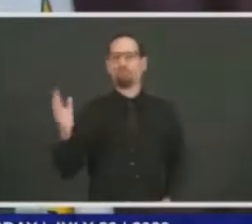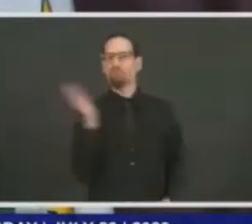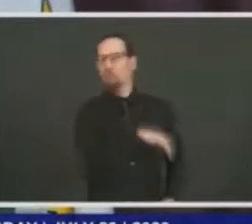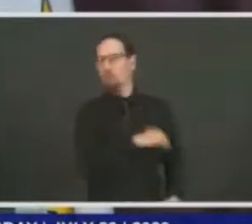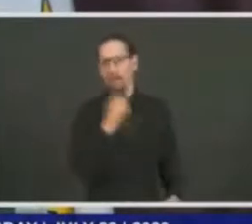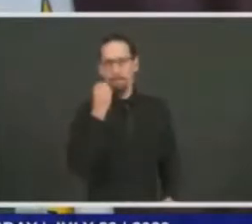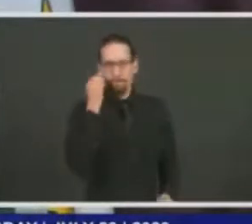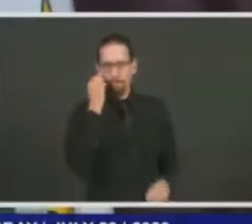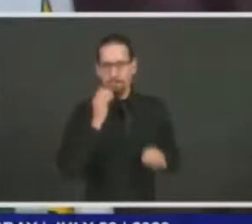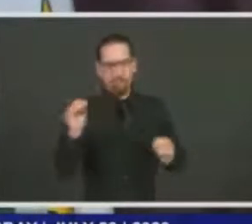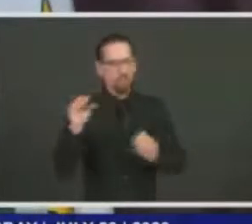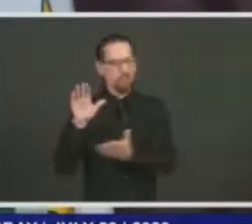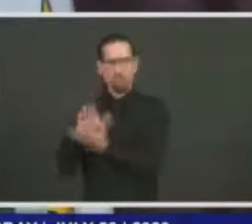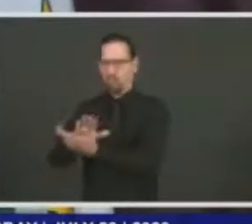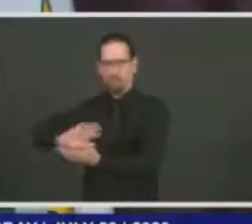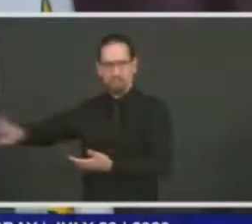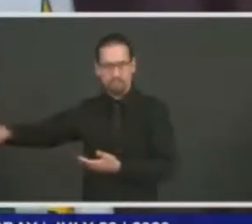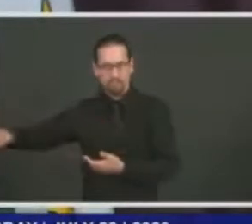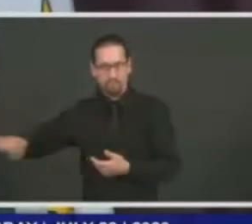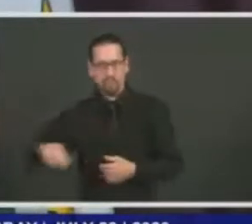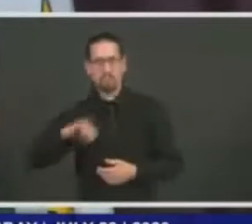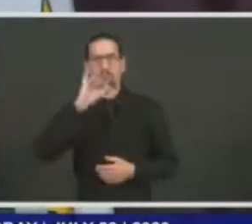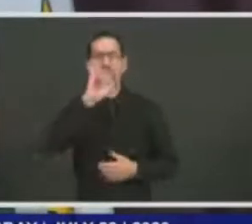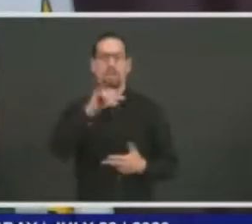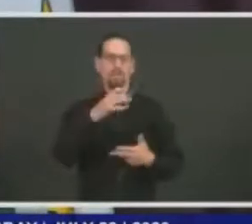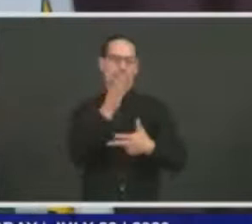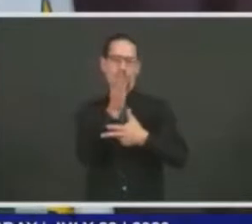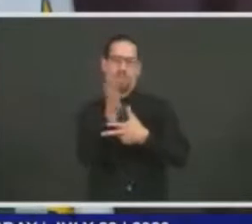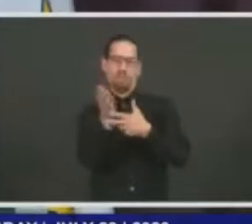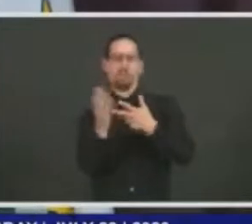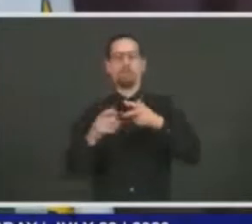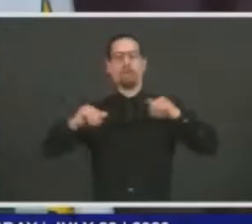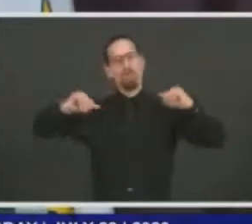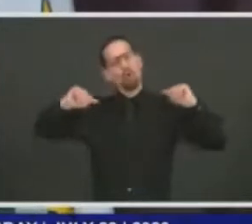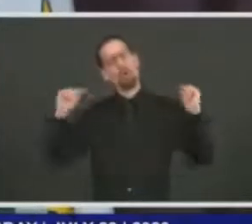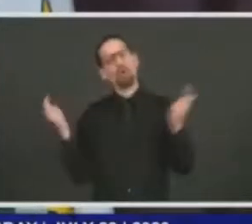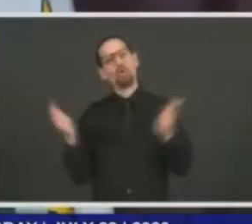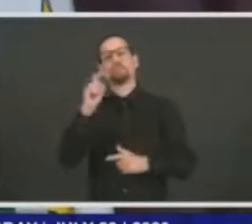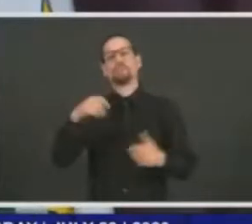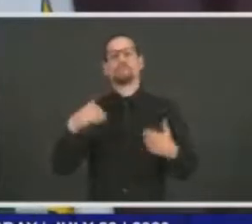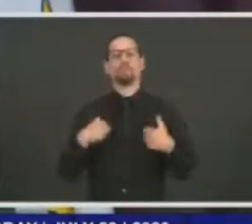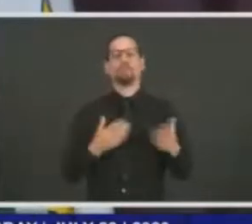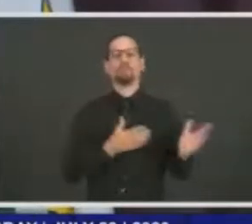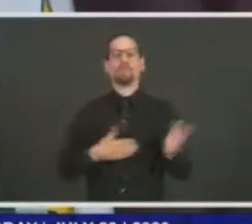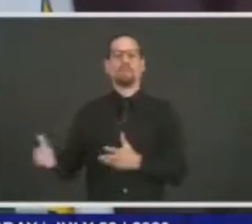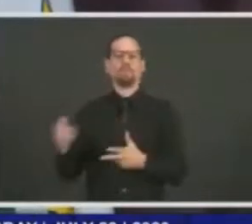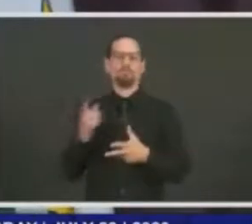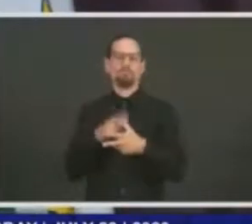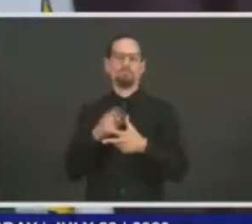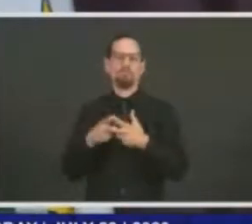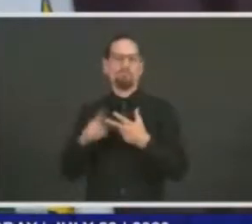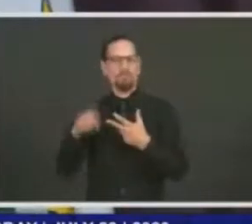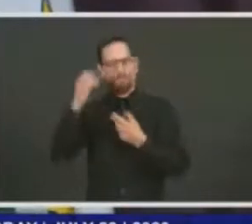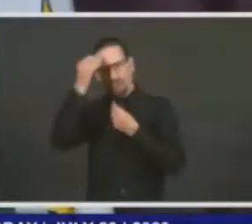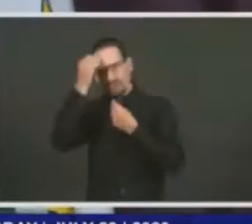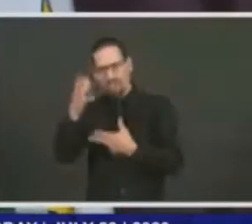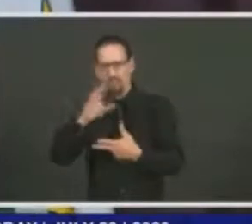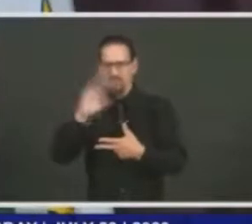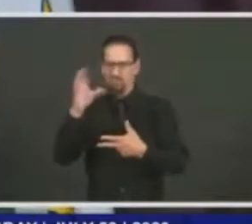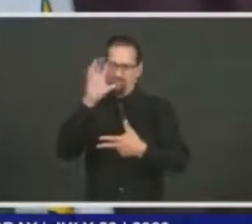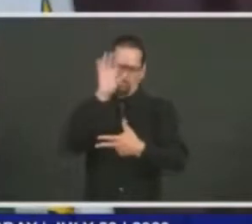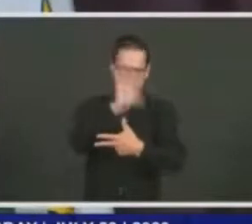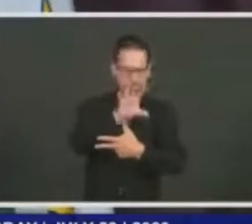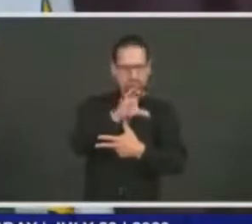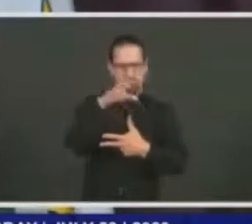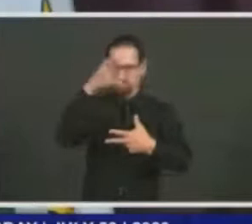be posting additional guidance document for all schools on health protocols, including how to screen for symptoms, how to determine when